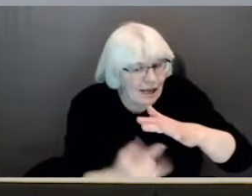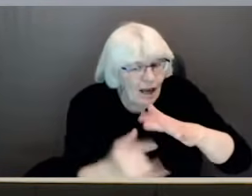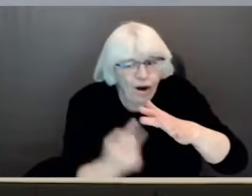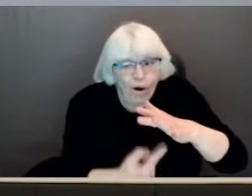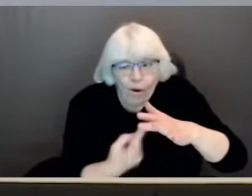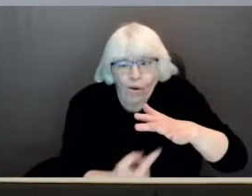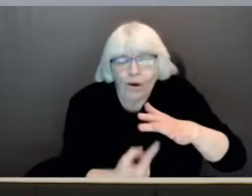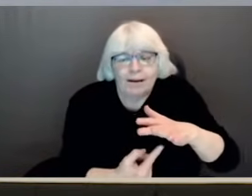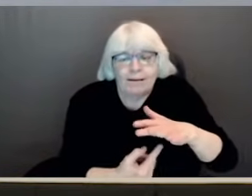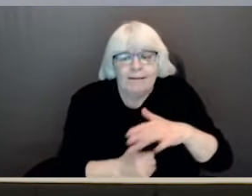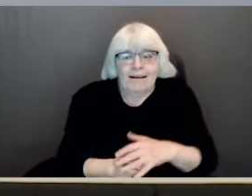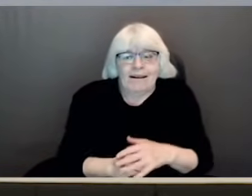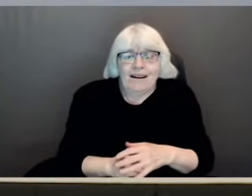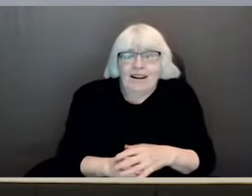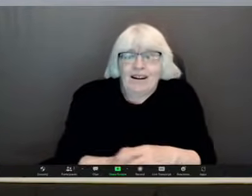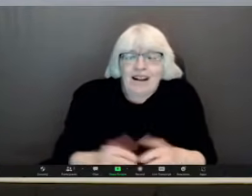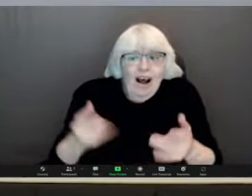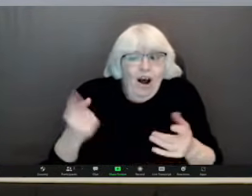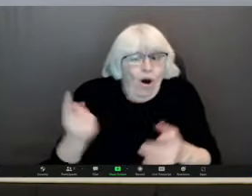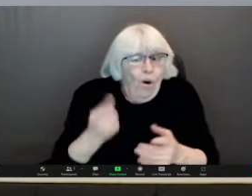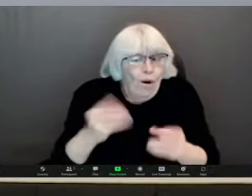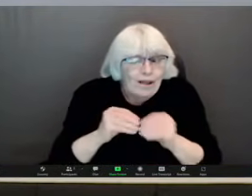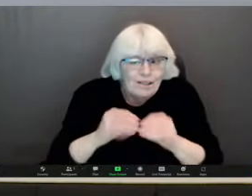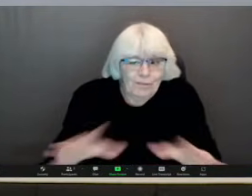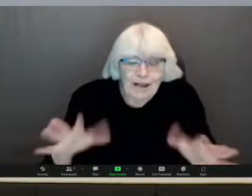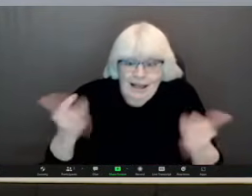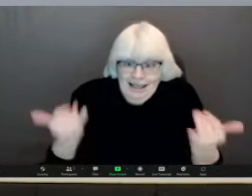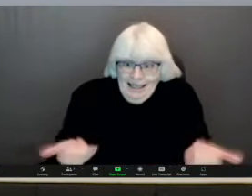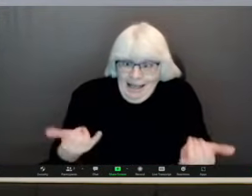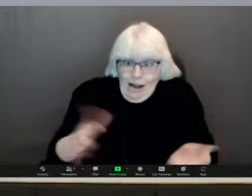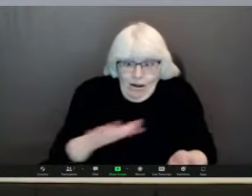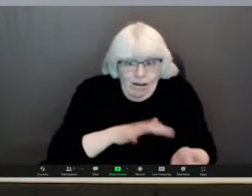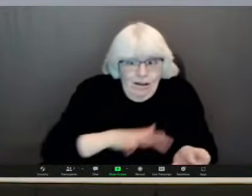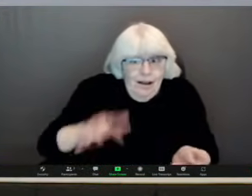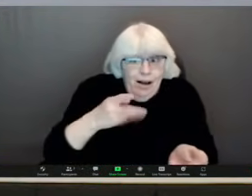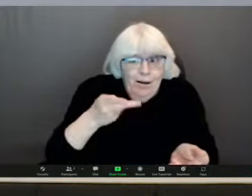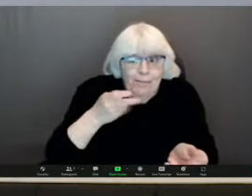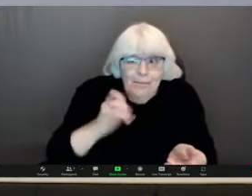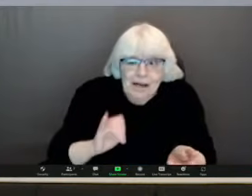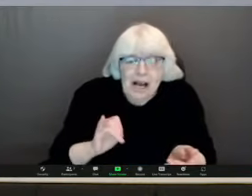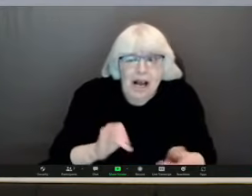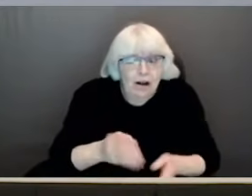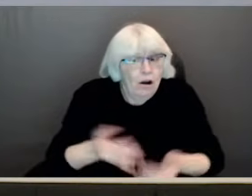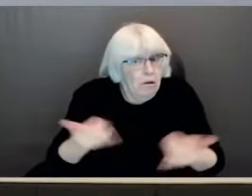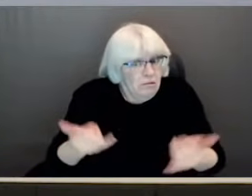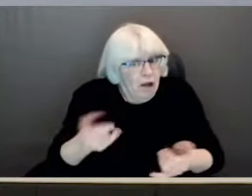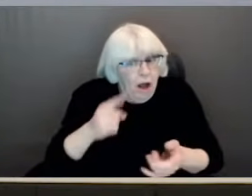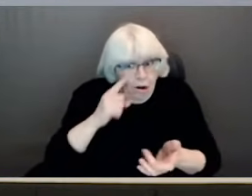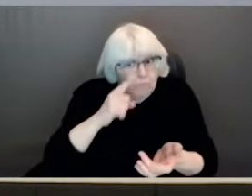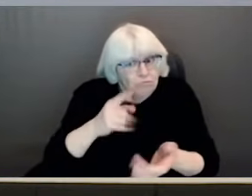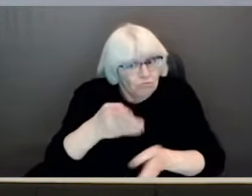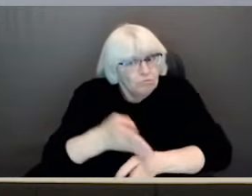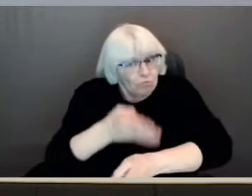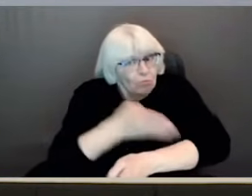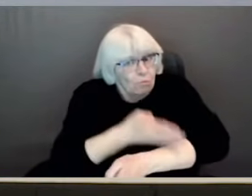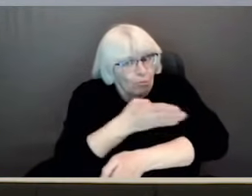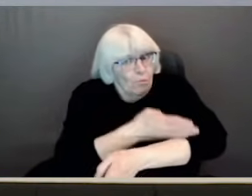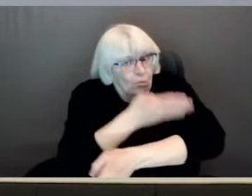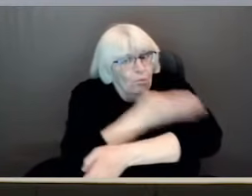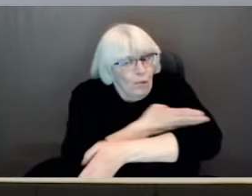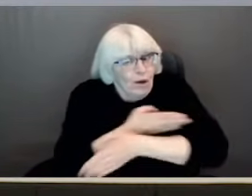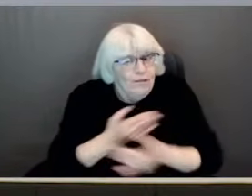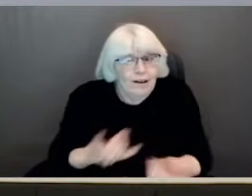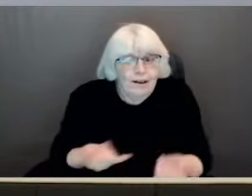last month, we are able to start easing some of the public health measures effective immediately. The